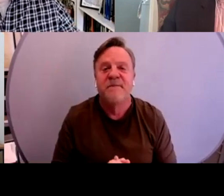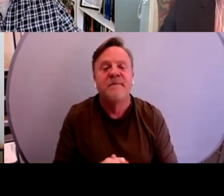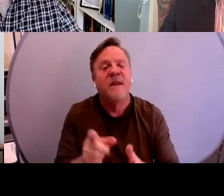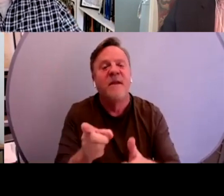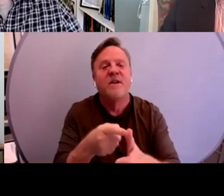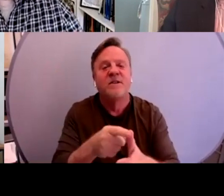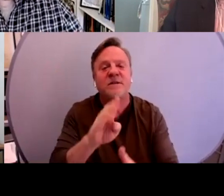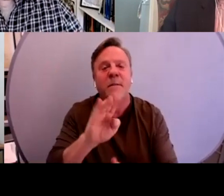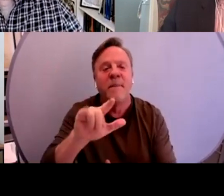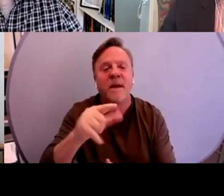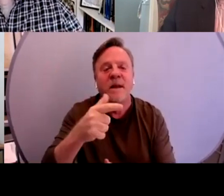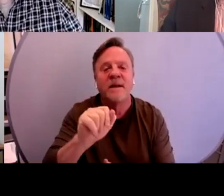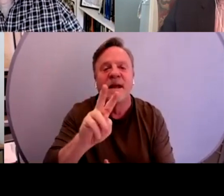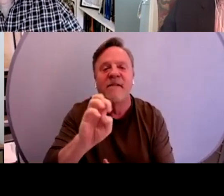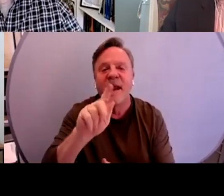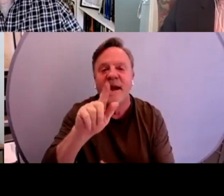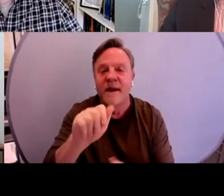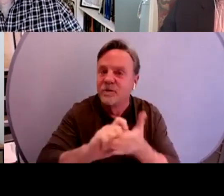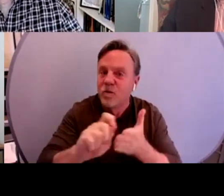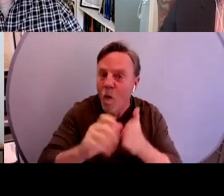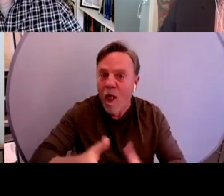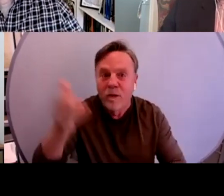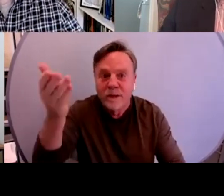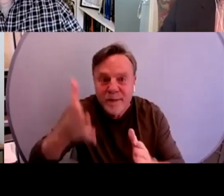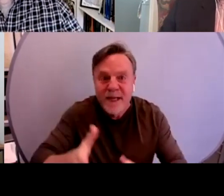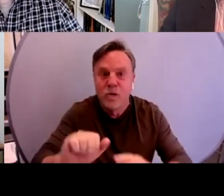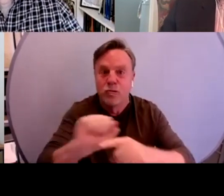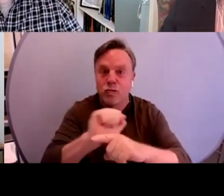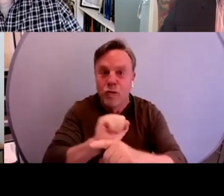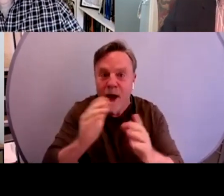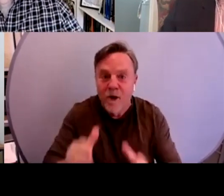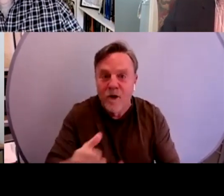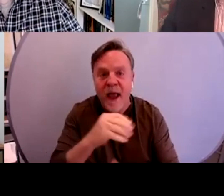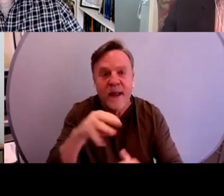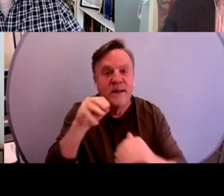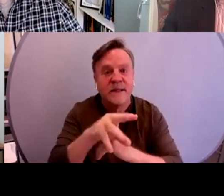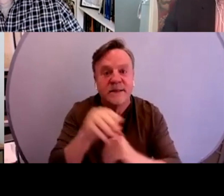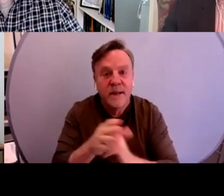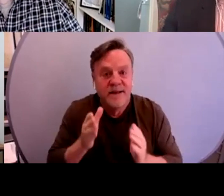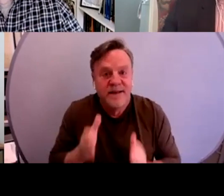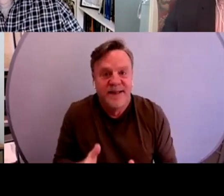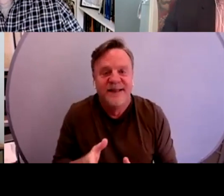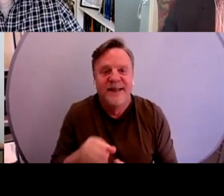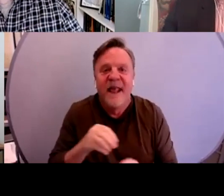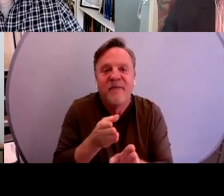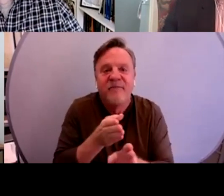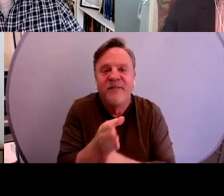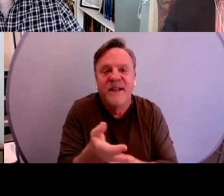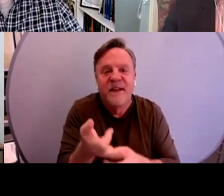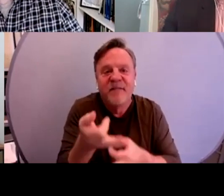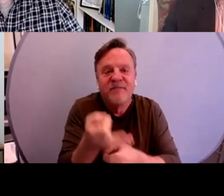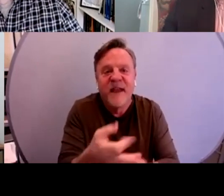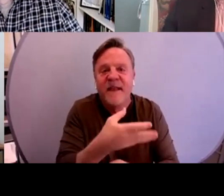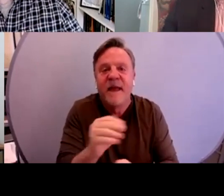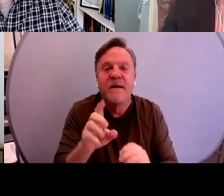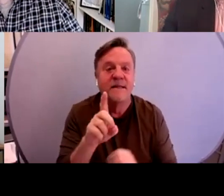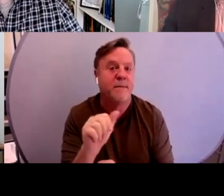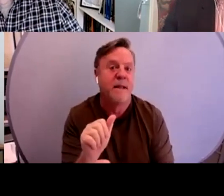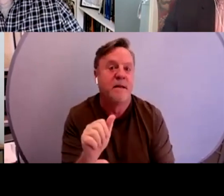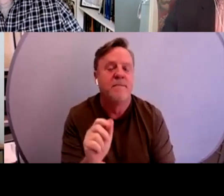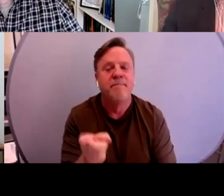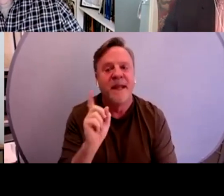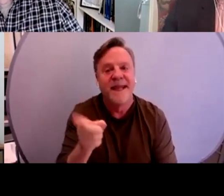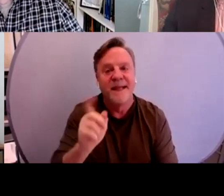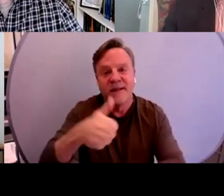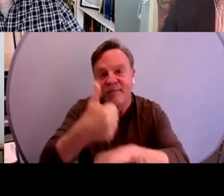Bill Gaventa is an author, speaker, trainer, and consultant in the field of faith and disability. He is the